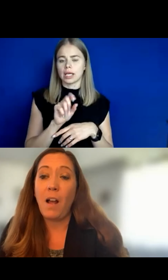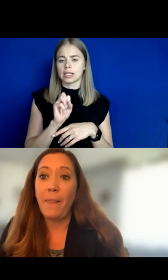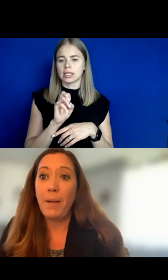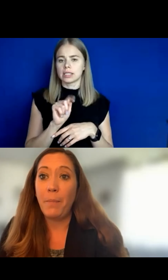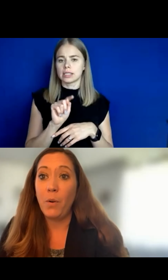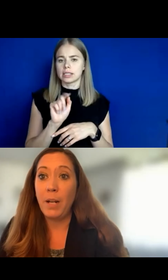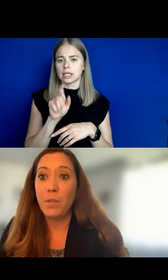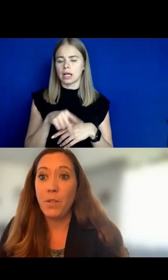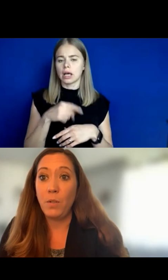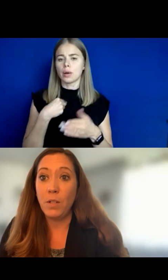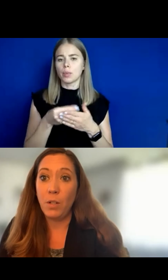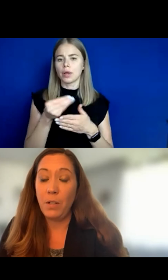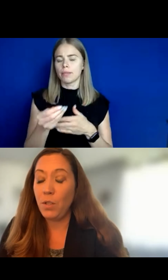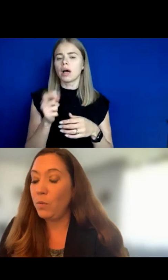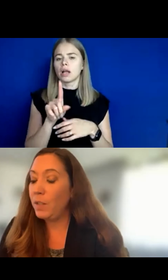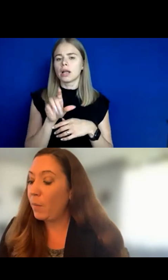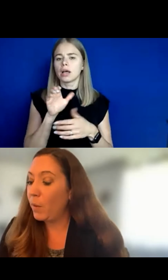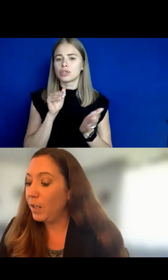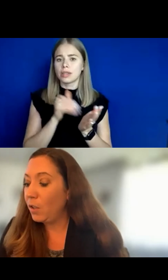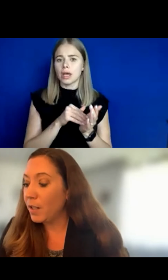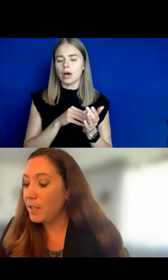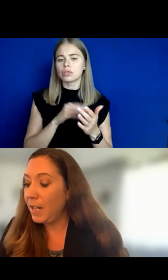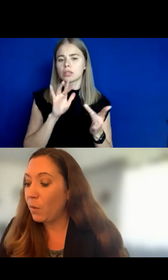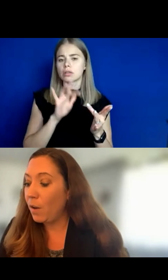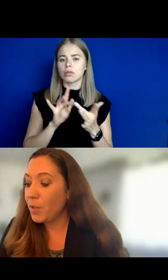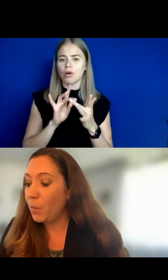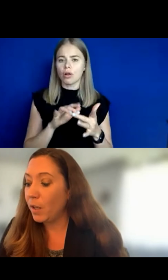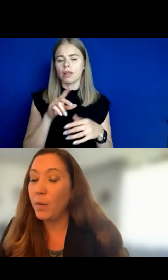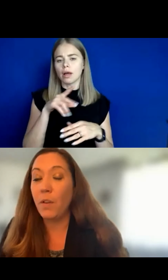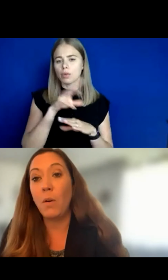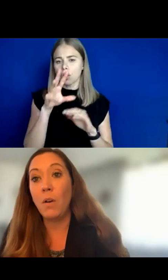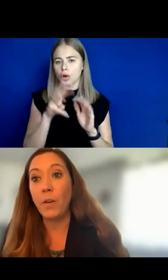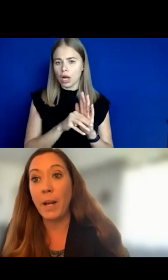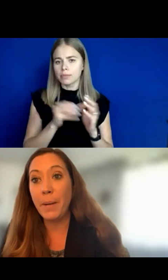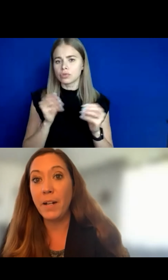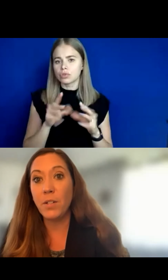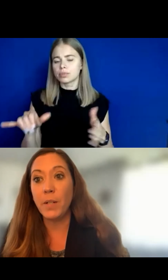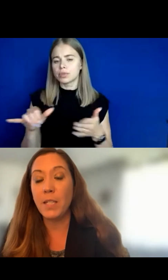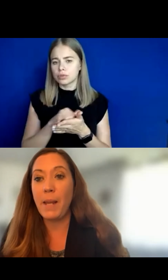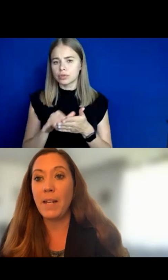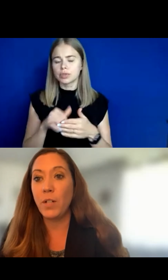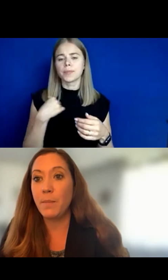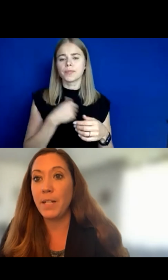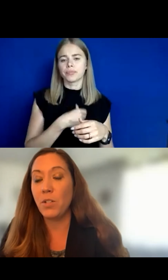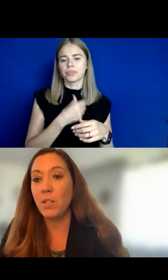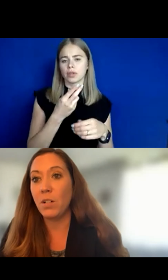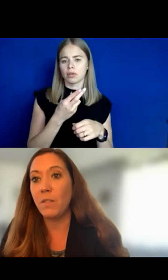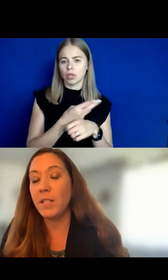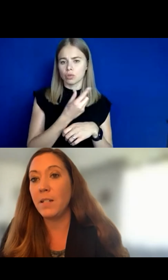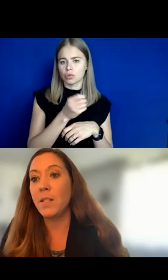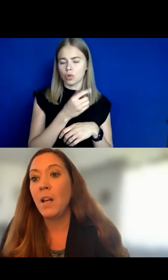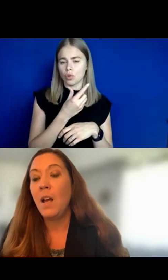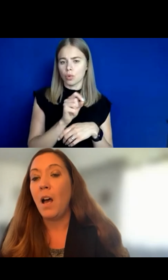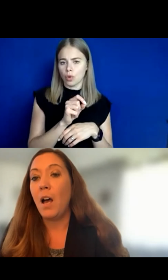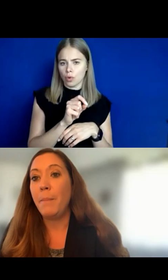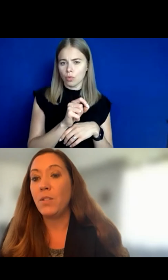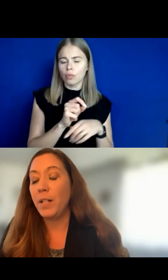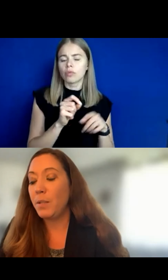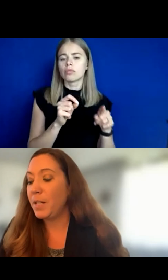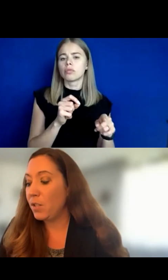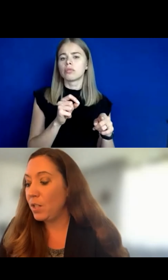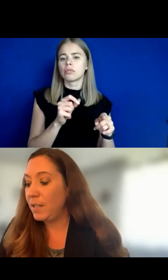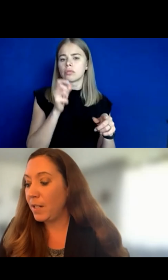100,000 online programs to distribute to the network in New York State. We're also working with GoGo Grandparent to expand transportation services